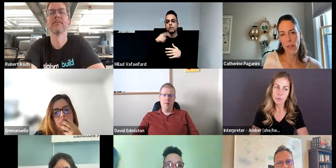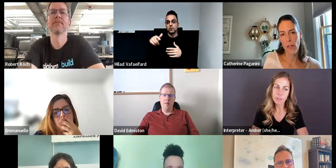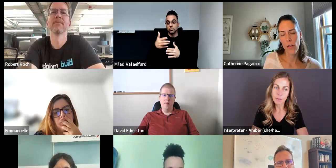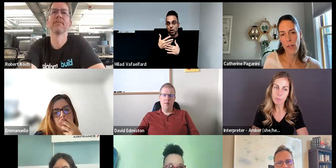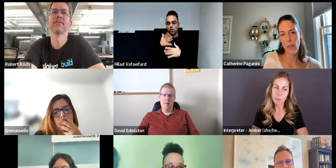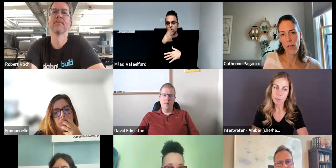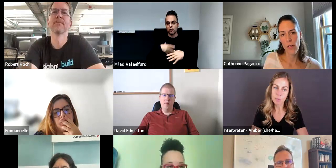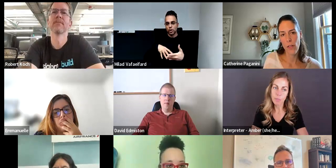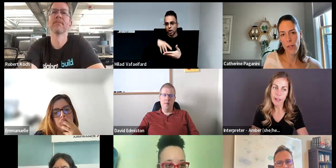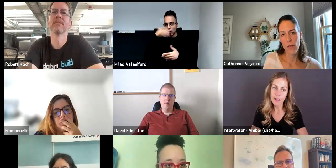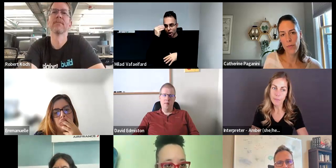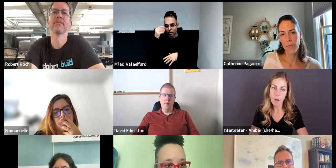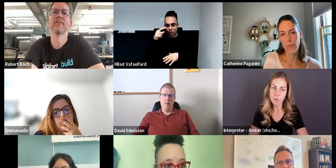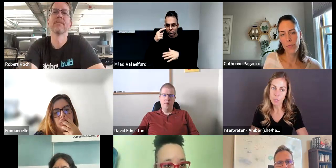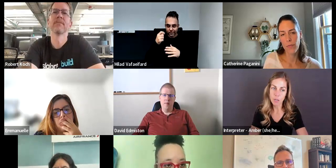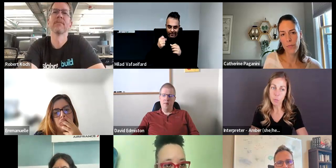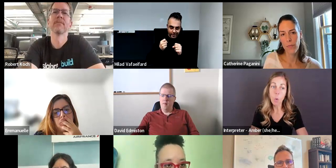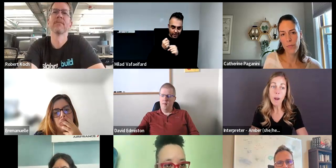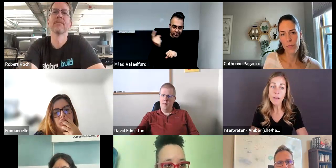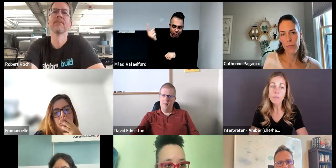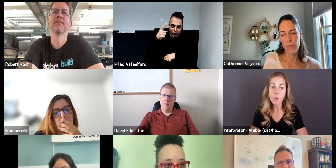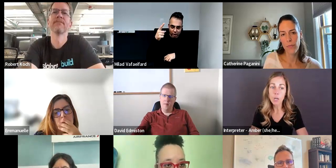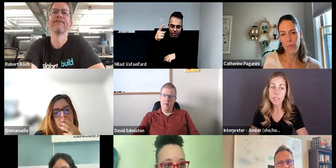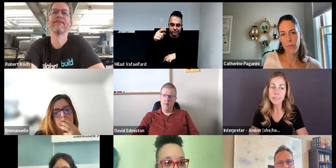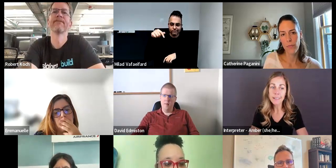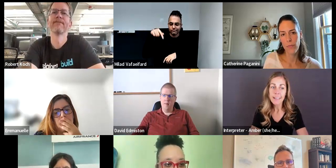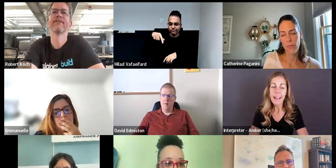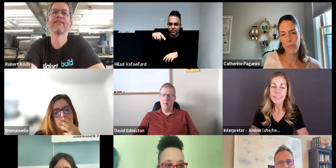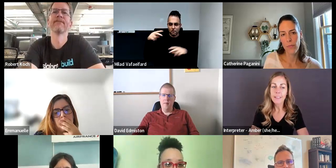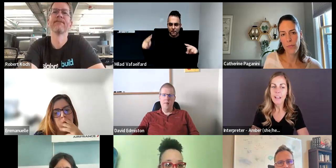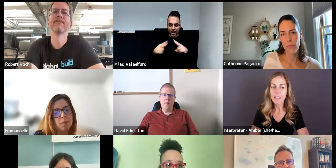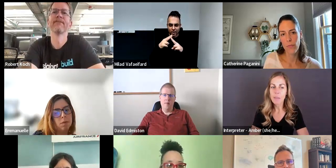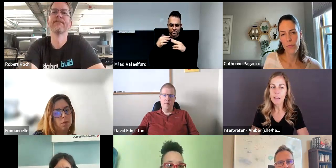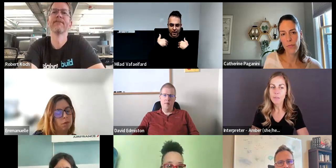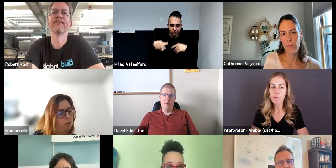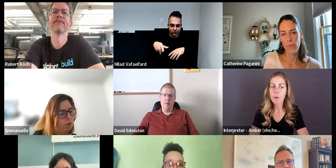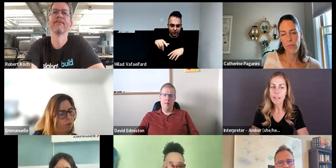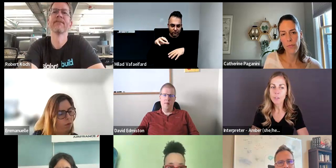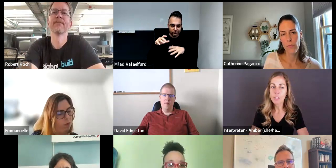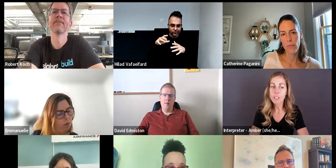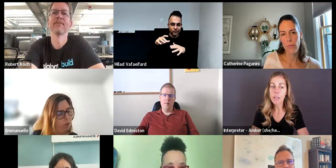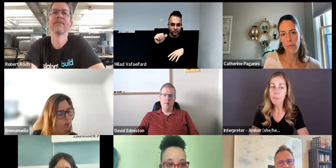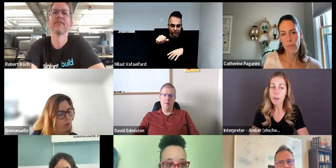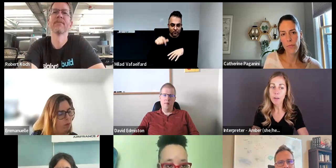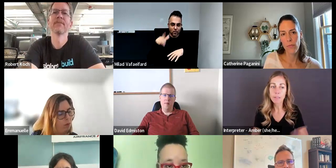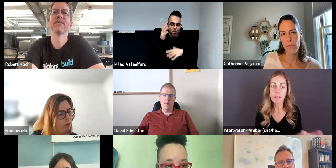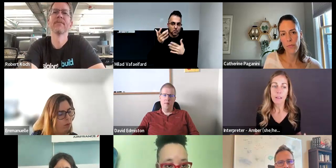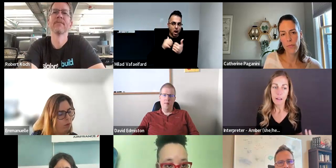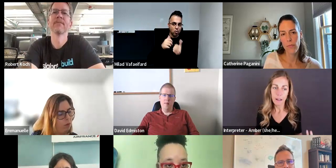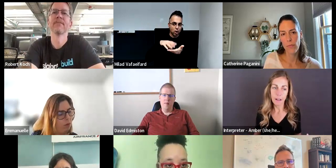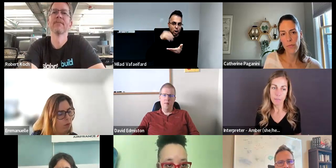Accommodations for deaf people for that. I'll share what I've learned, and then that can be kind of for next year in